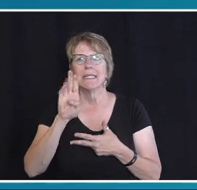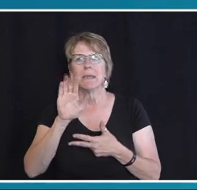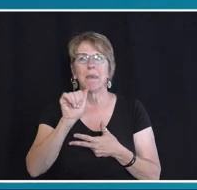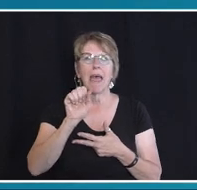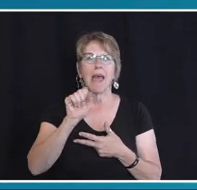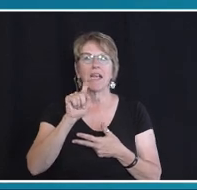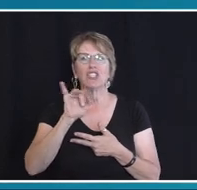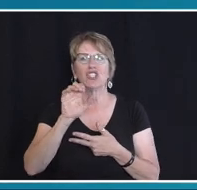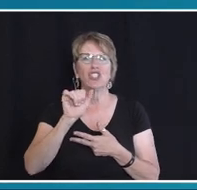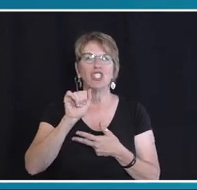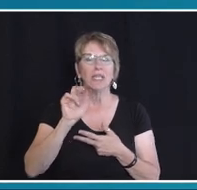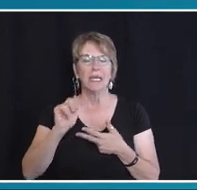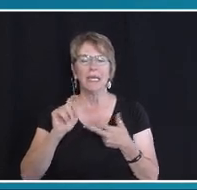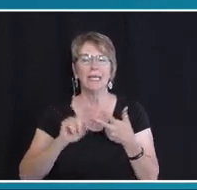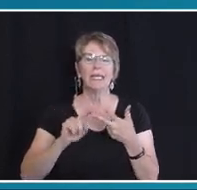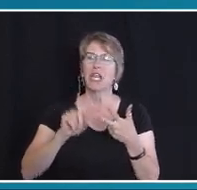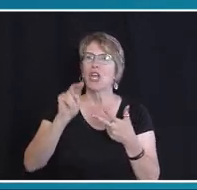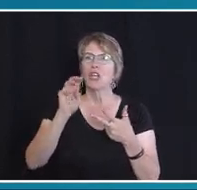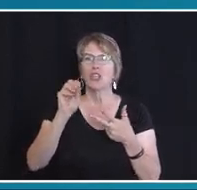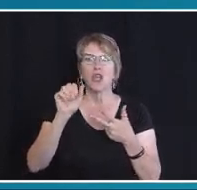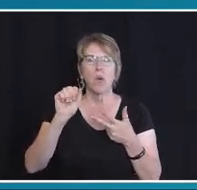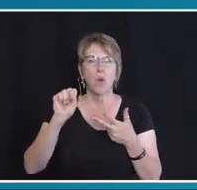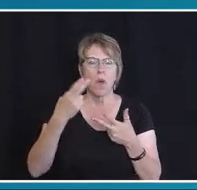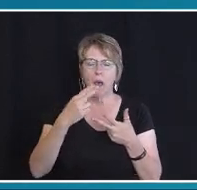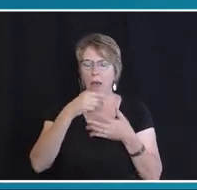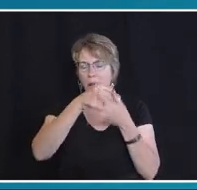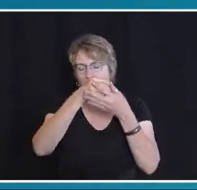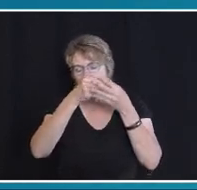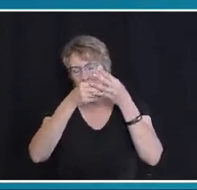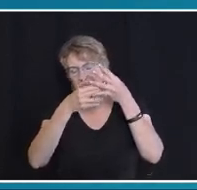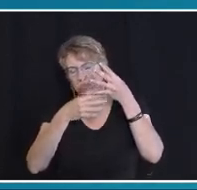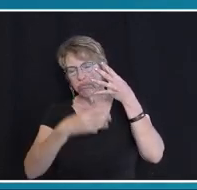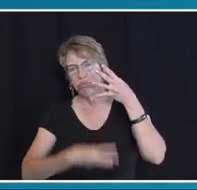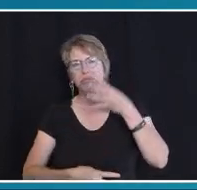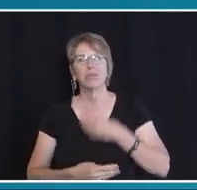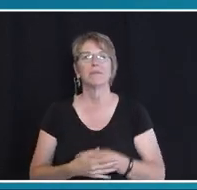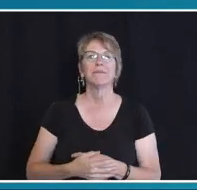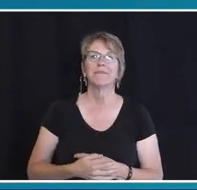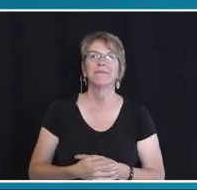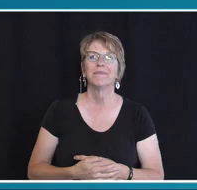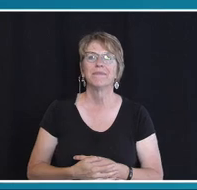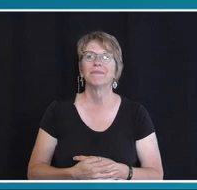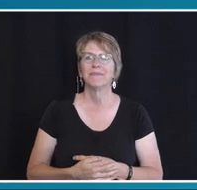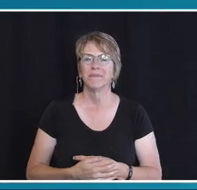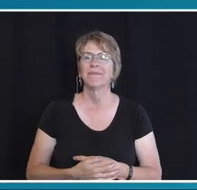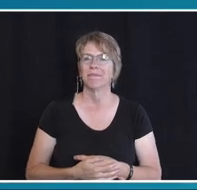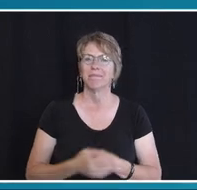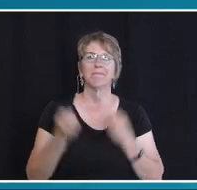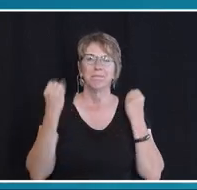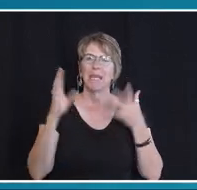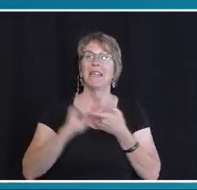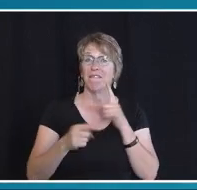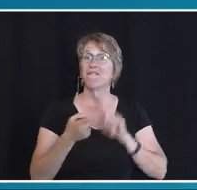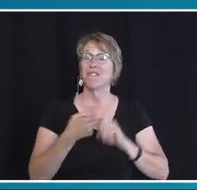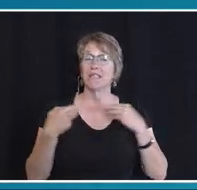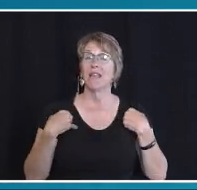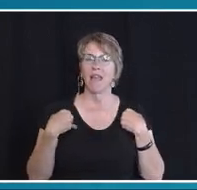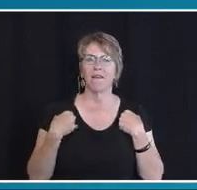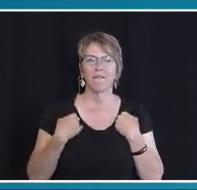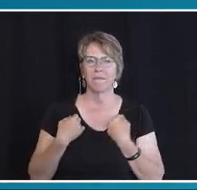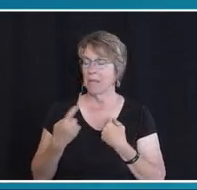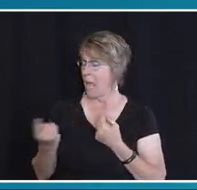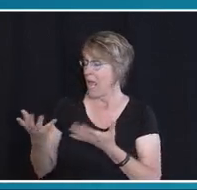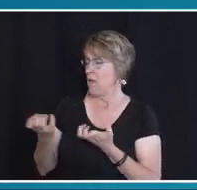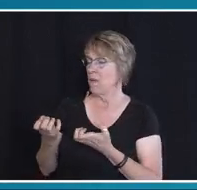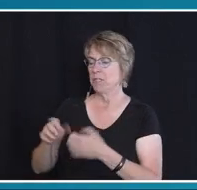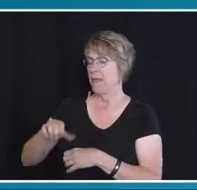Sebastian's sister, Noah, and a lot of other bigger kids have moved up. He just wants to be like